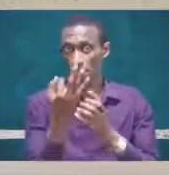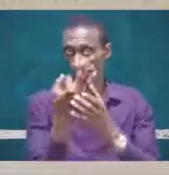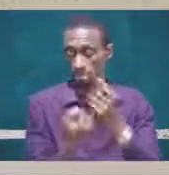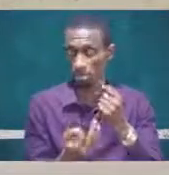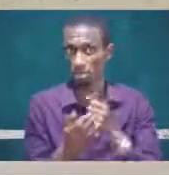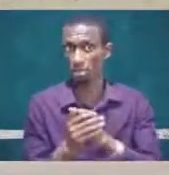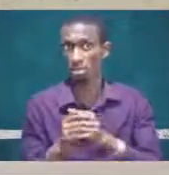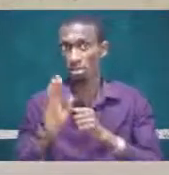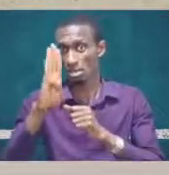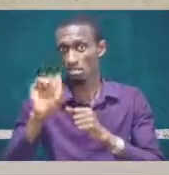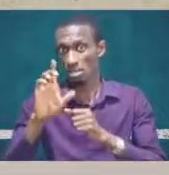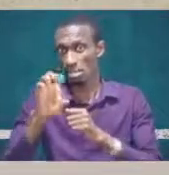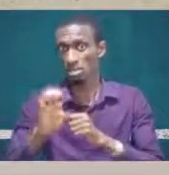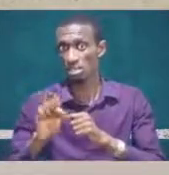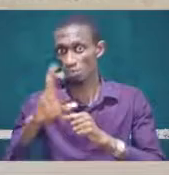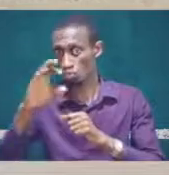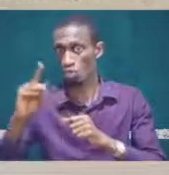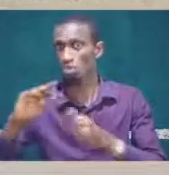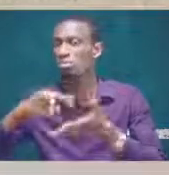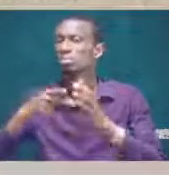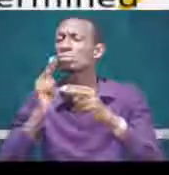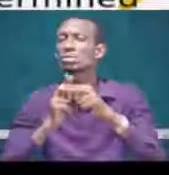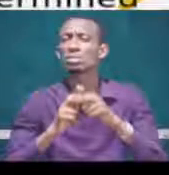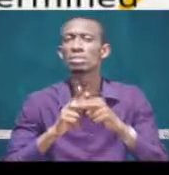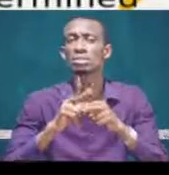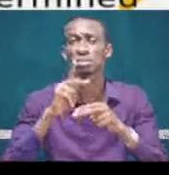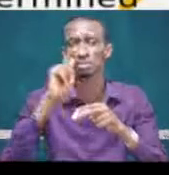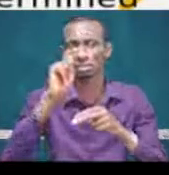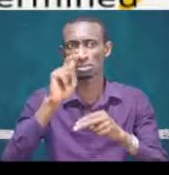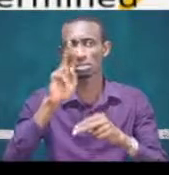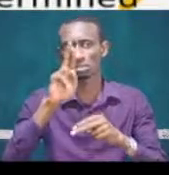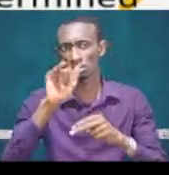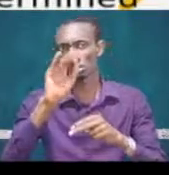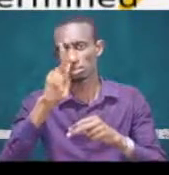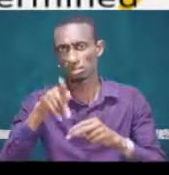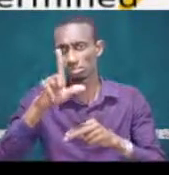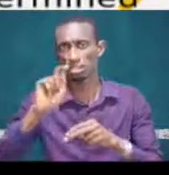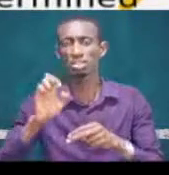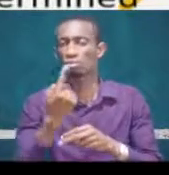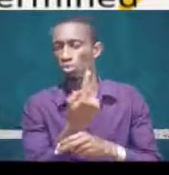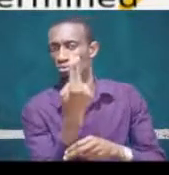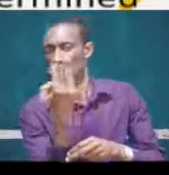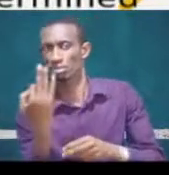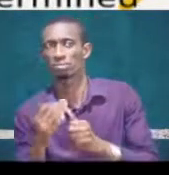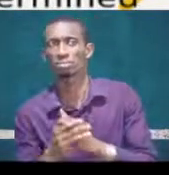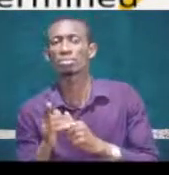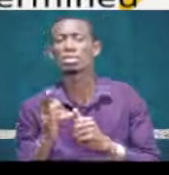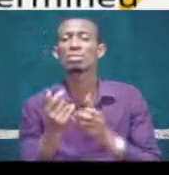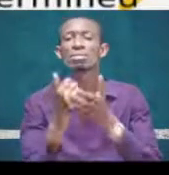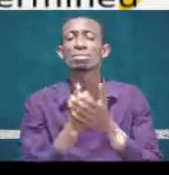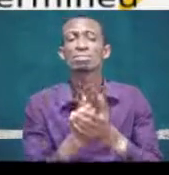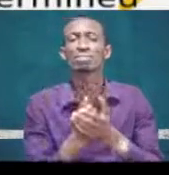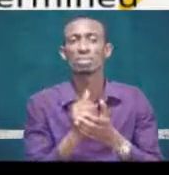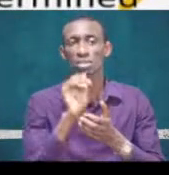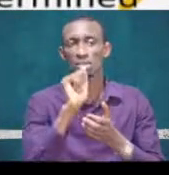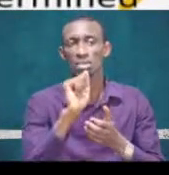triplet, 1, 2, 3, will provide 4, that is A, T, G, and C, and each having a chance